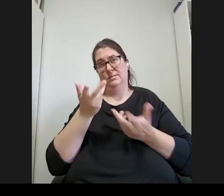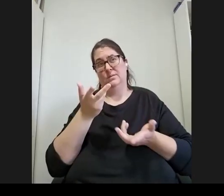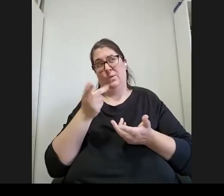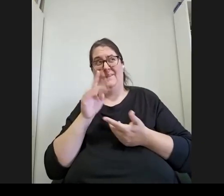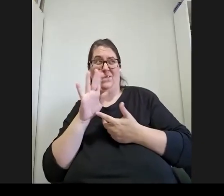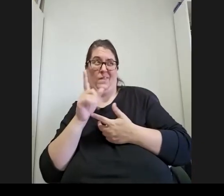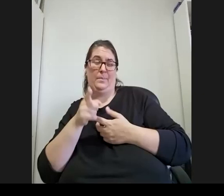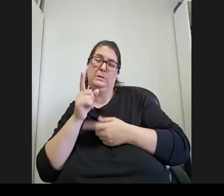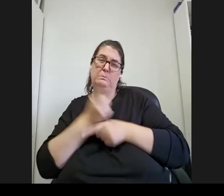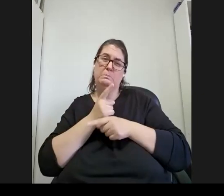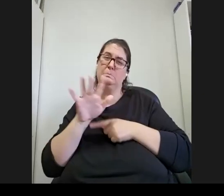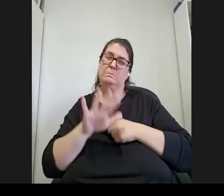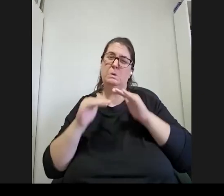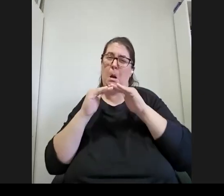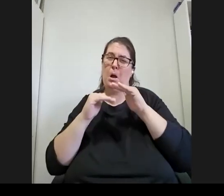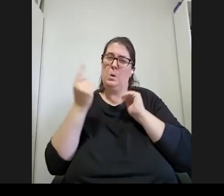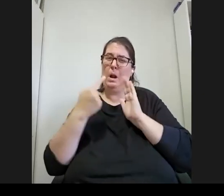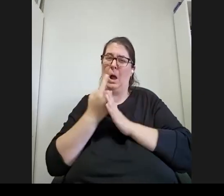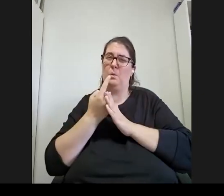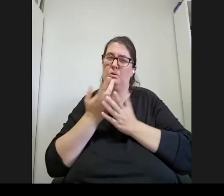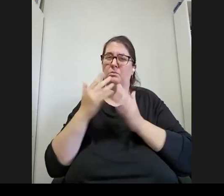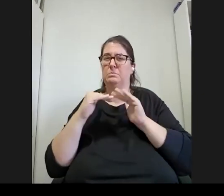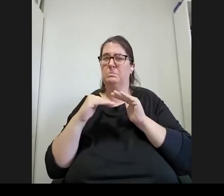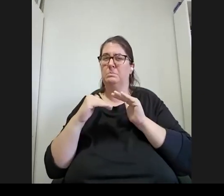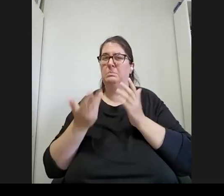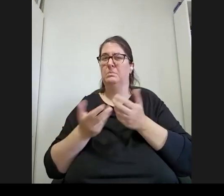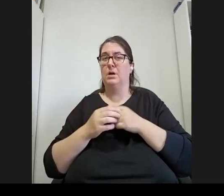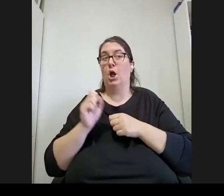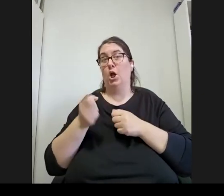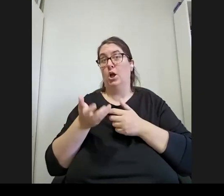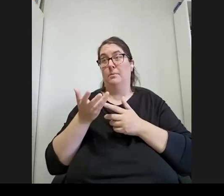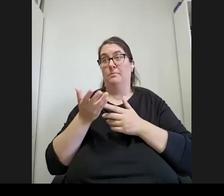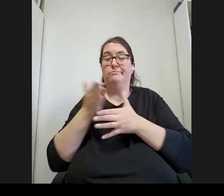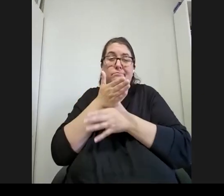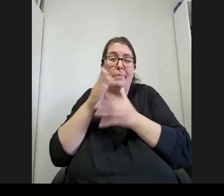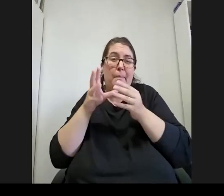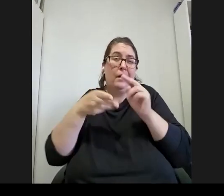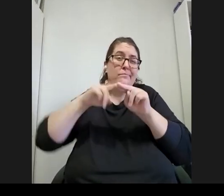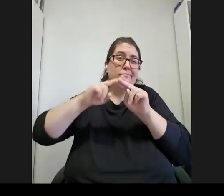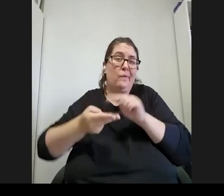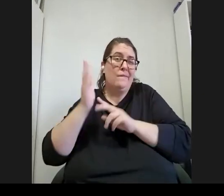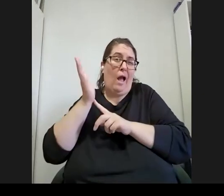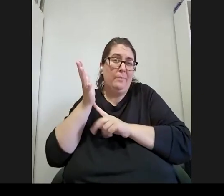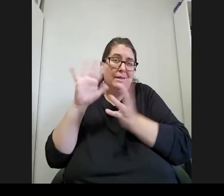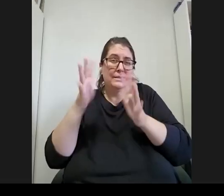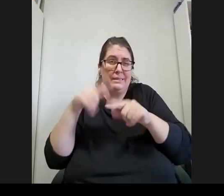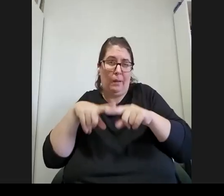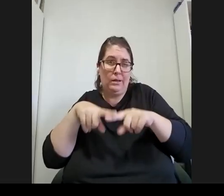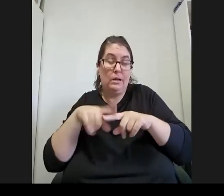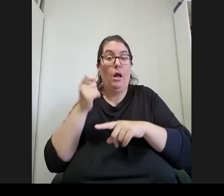45 minutes, it's pretty on point. It can be like 5 minutes more than less. And in a